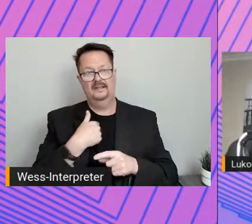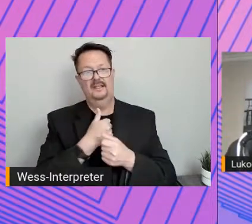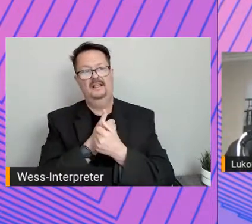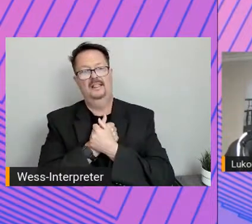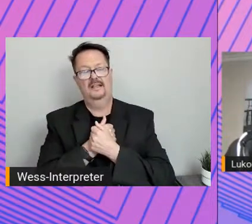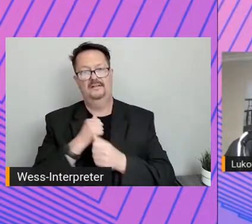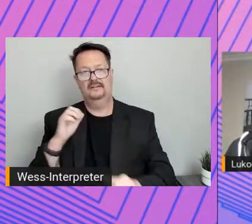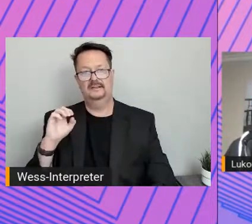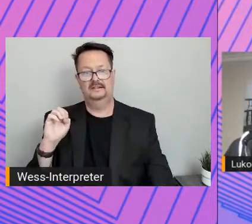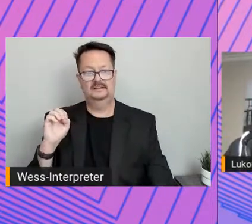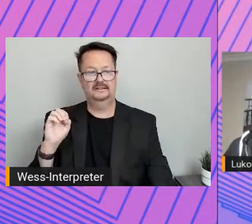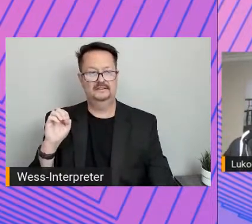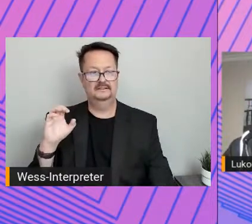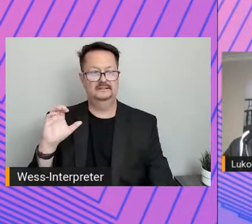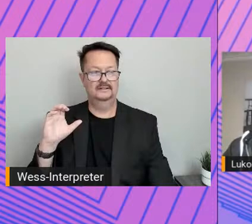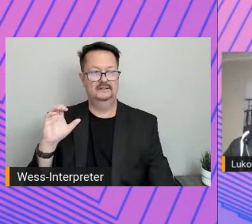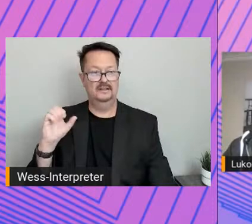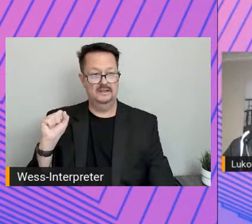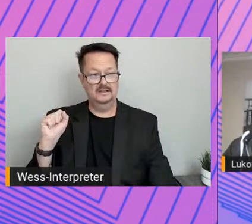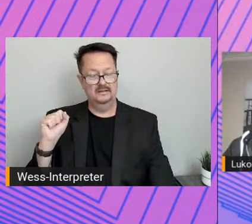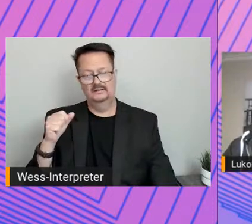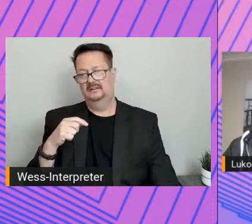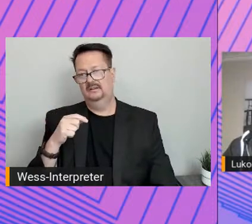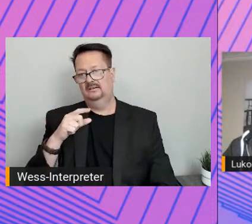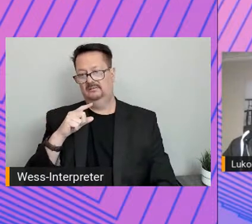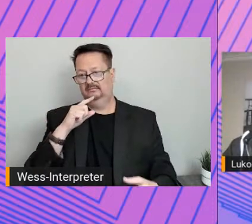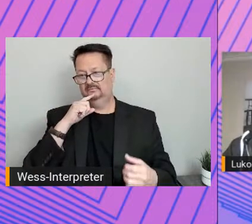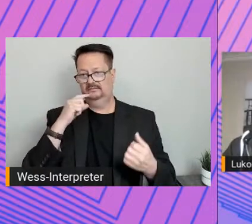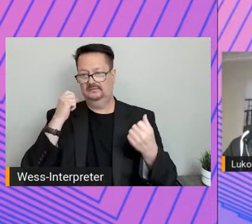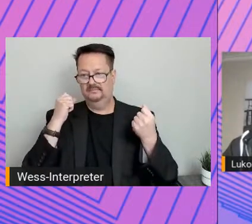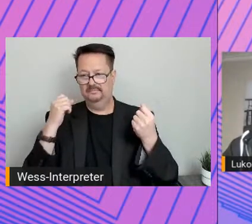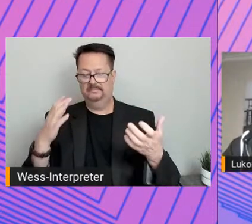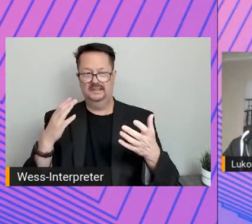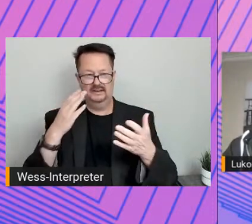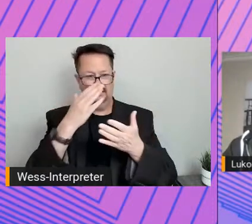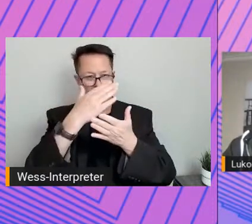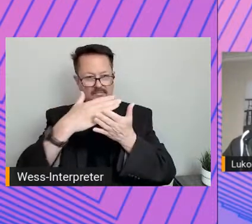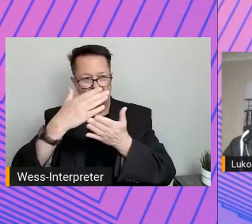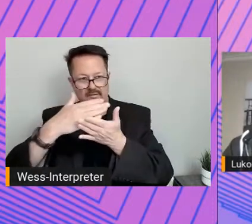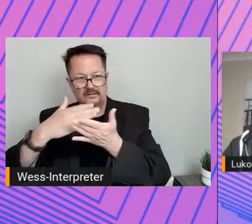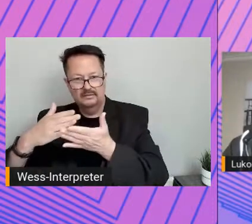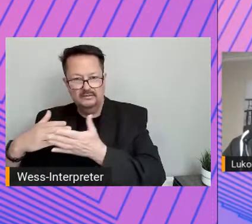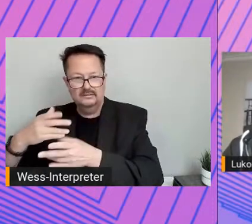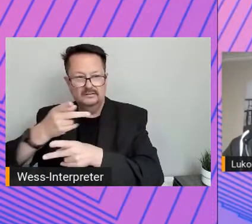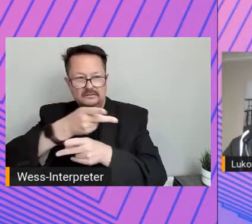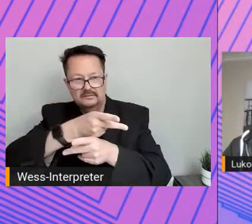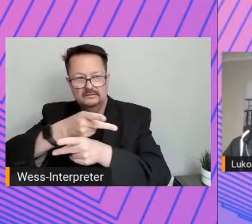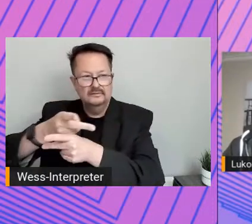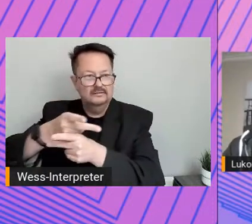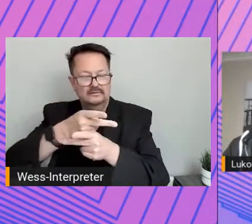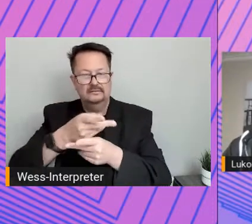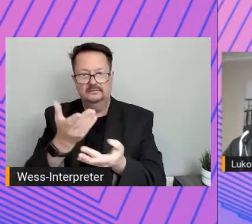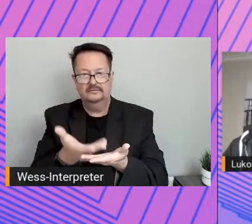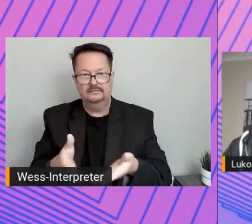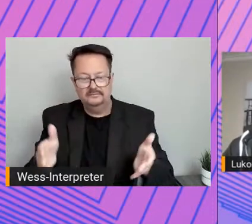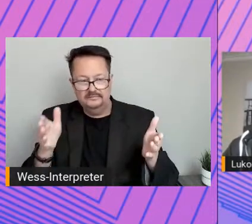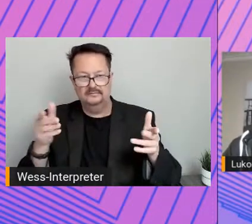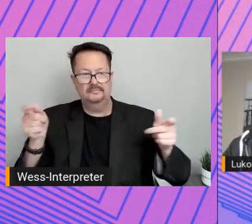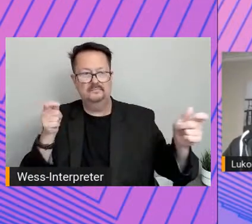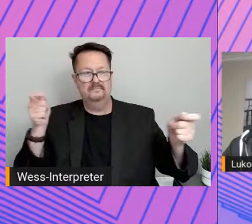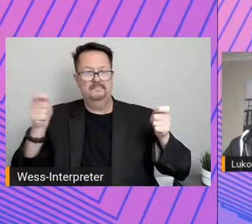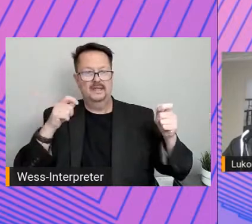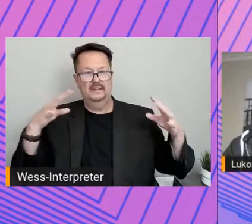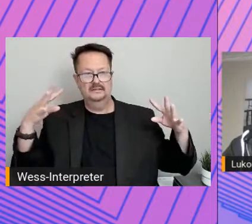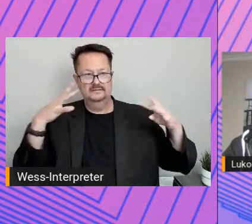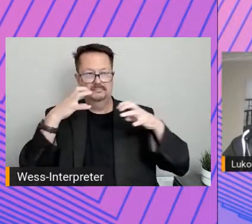ECS is the fact that as much as there are a lot of components that are taking care of the container orchestration and managing all of that